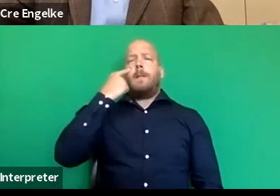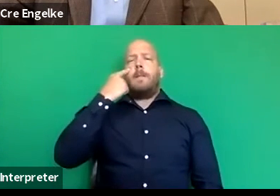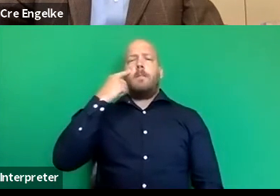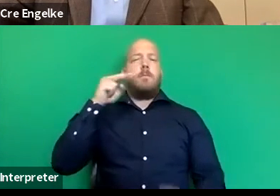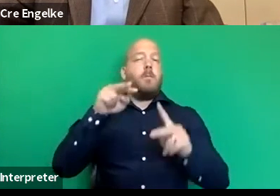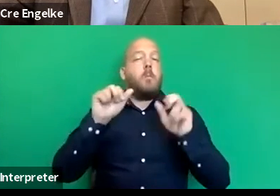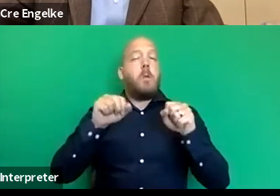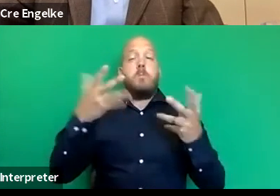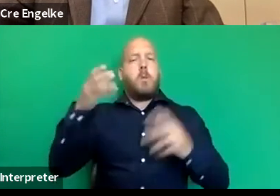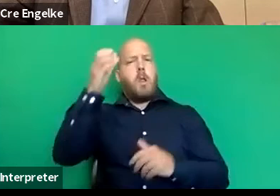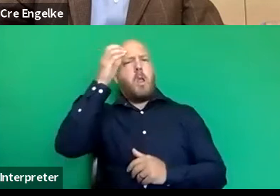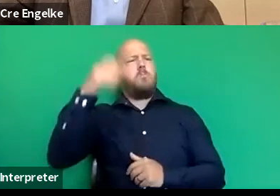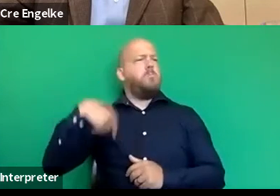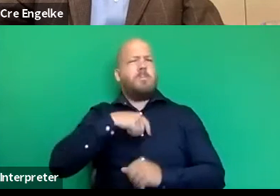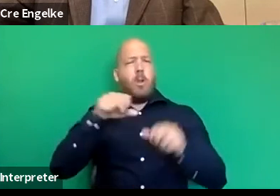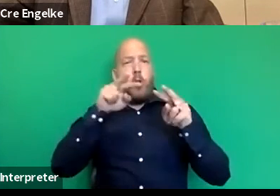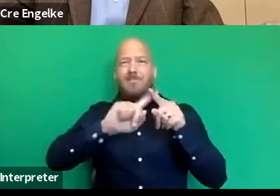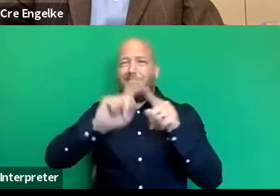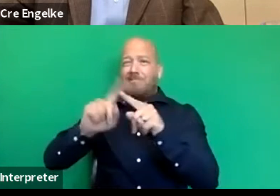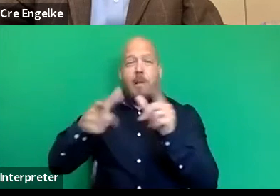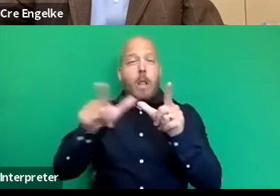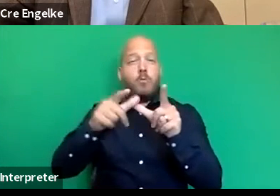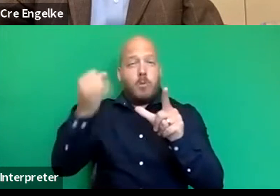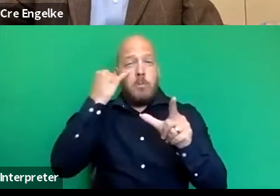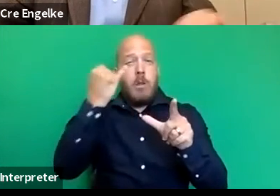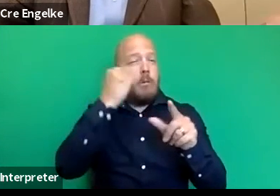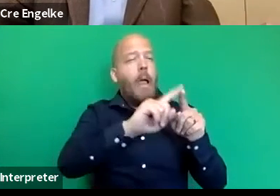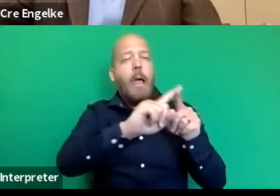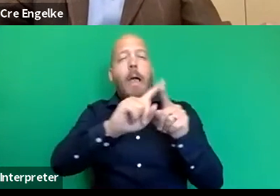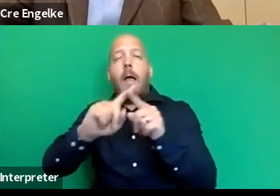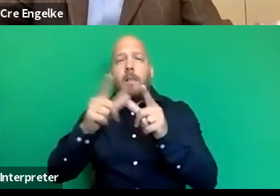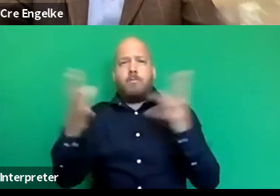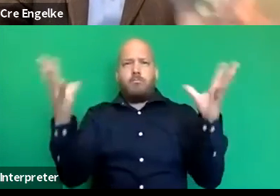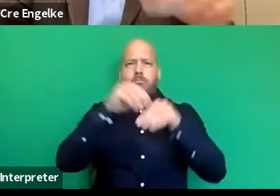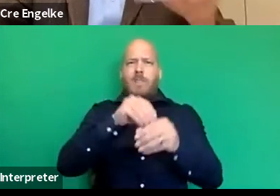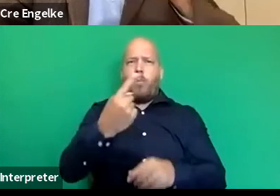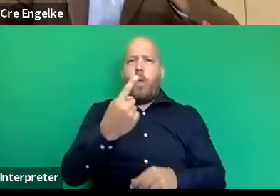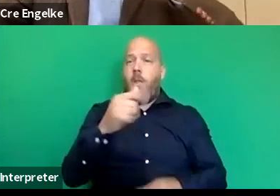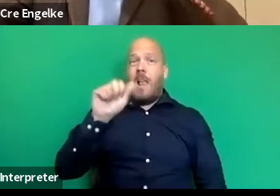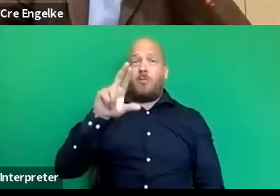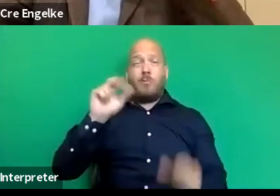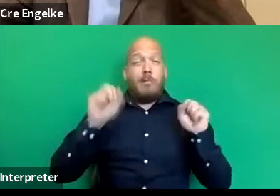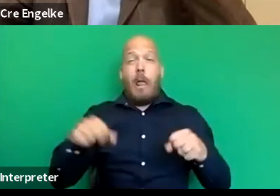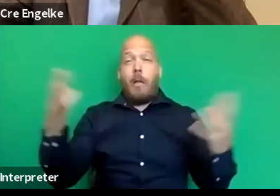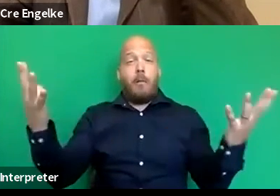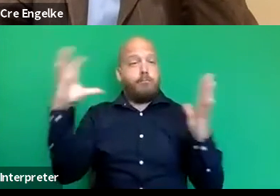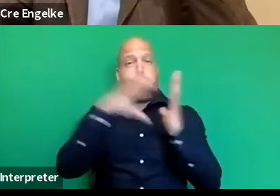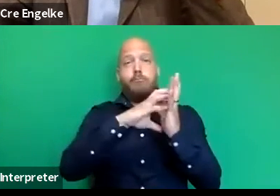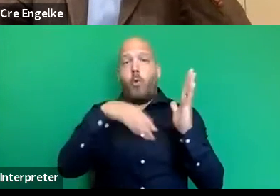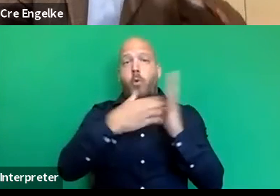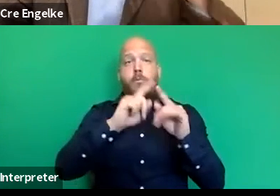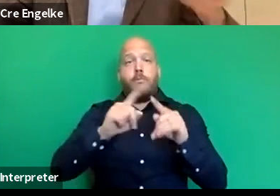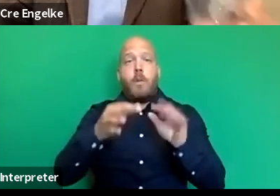multi-language translation. I think that ASR has the potential for being